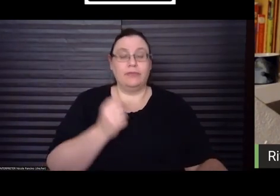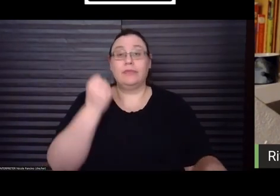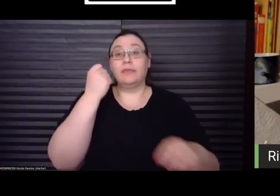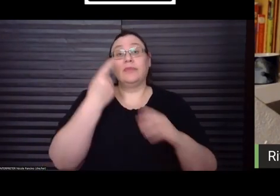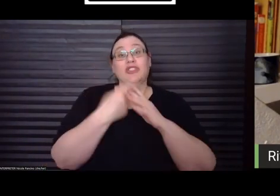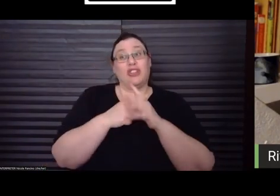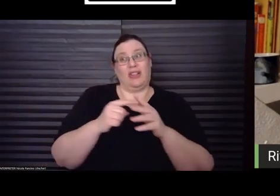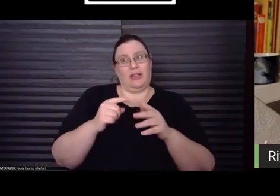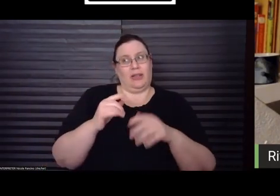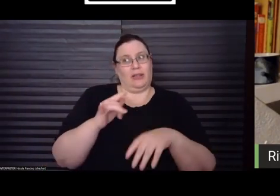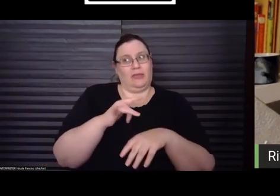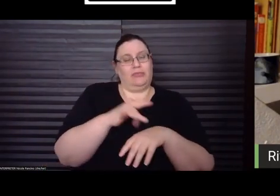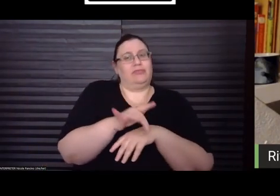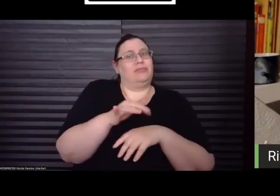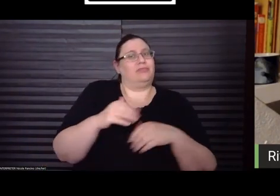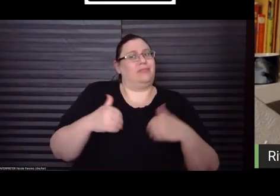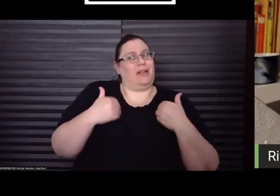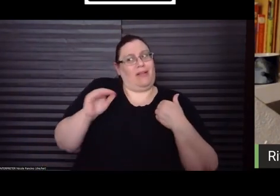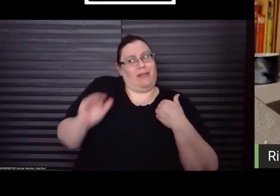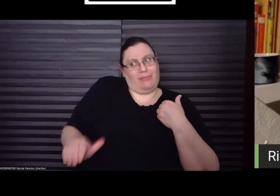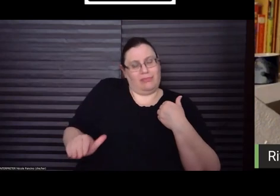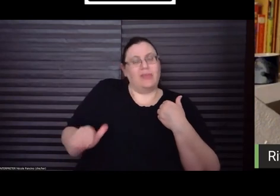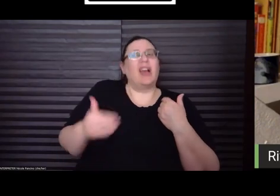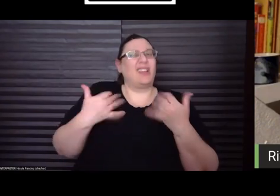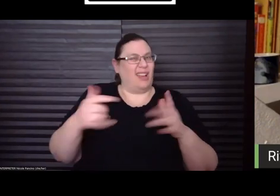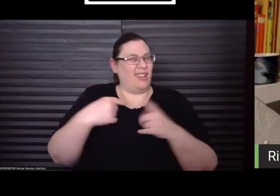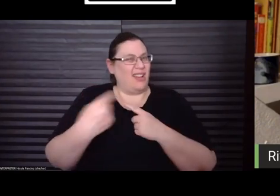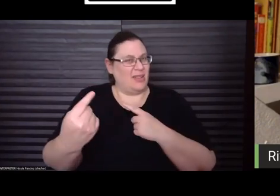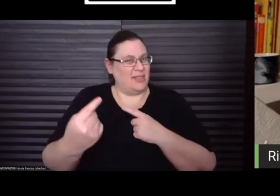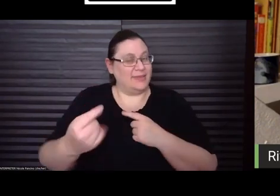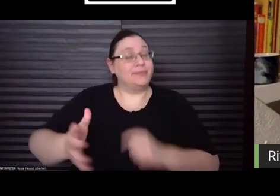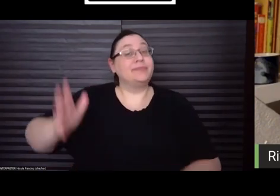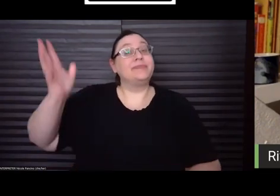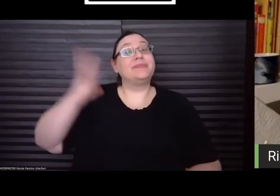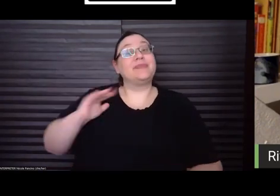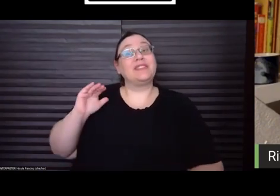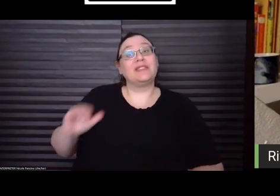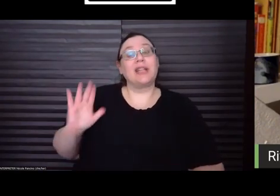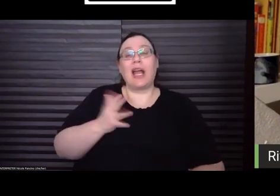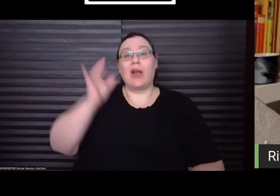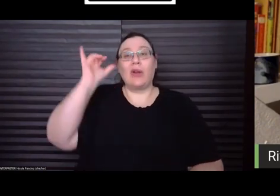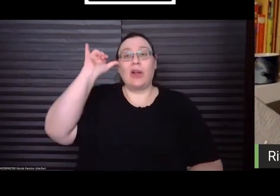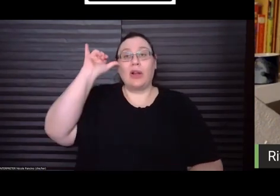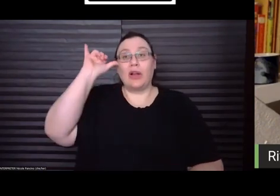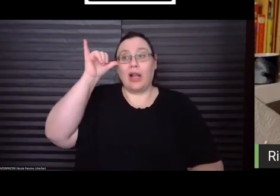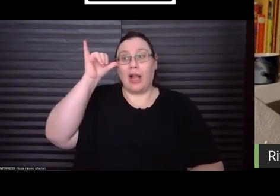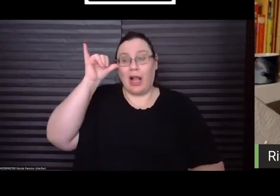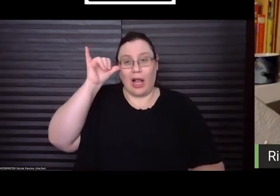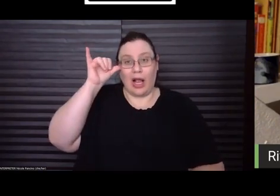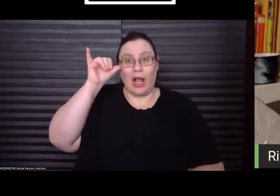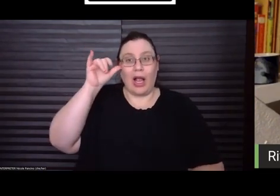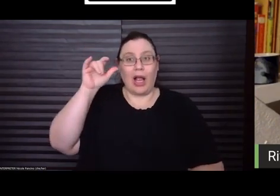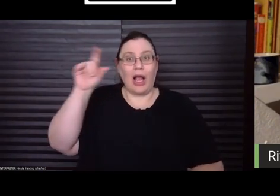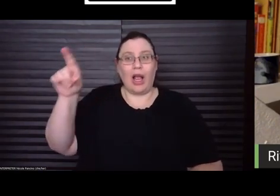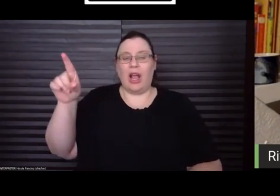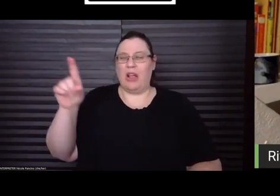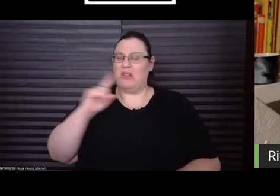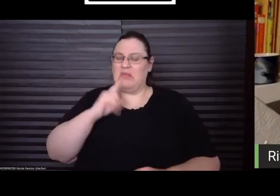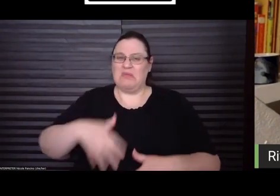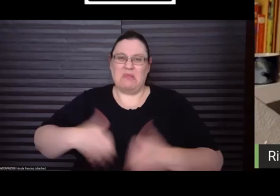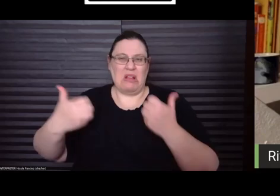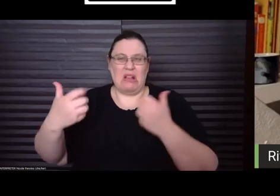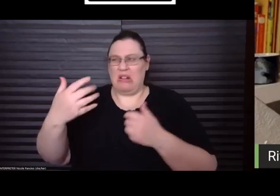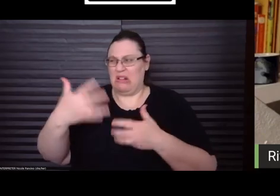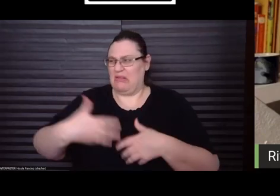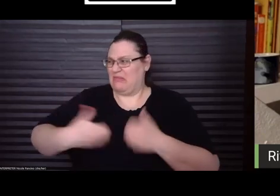early in life, I had enemies. When I was a child, Our cow mare at my father's inn was cross and bitter